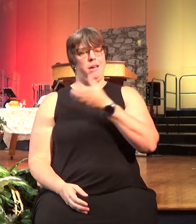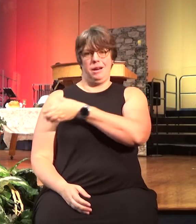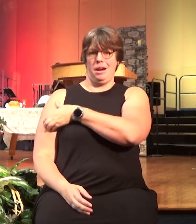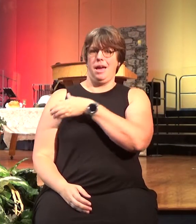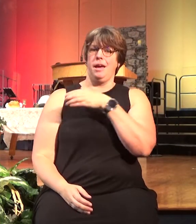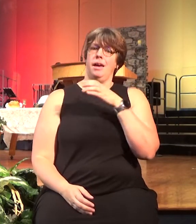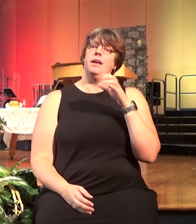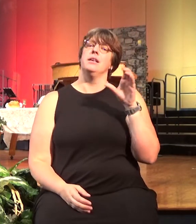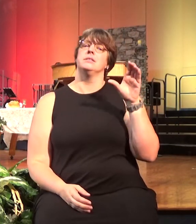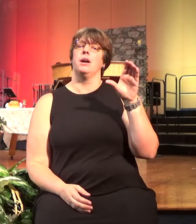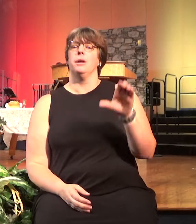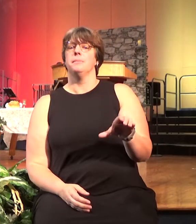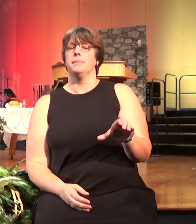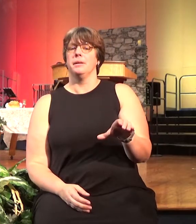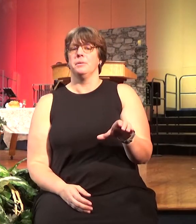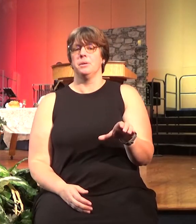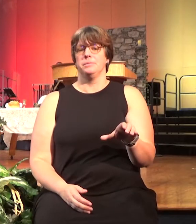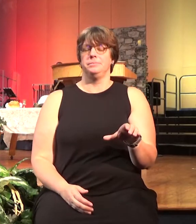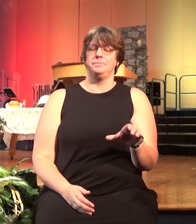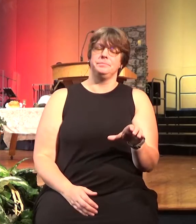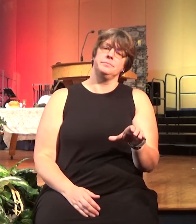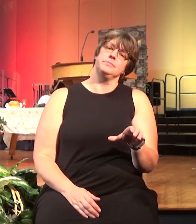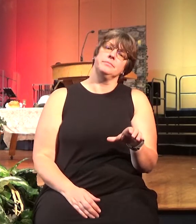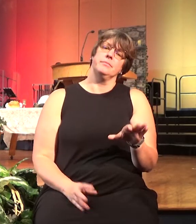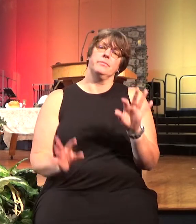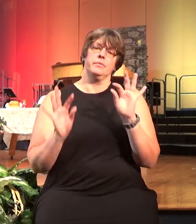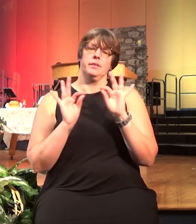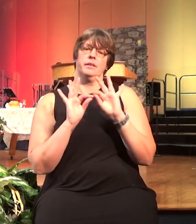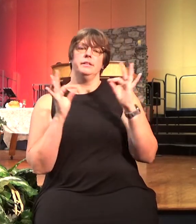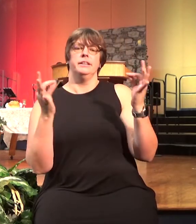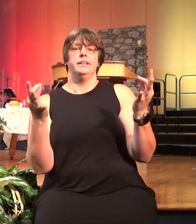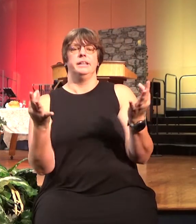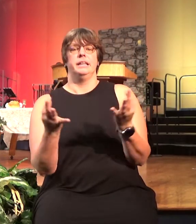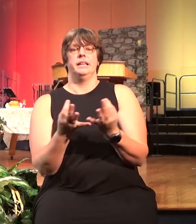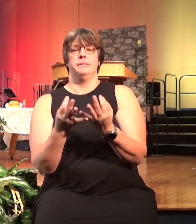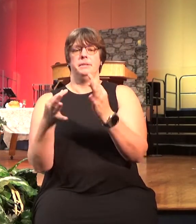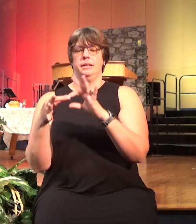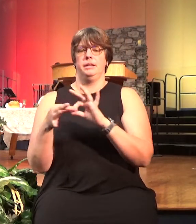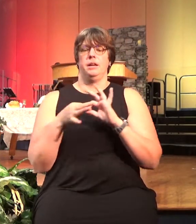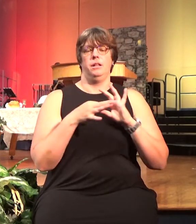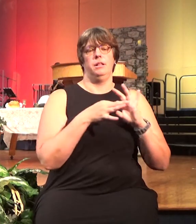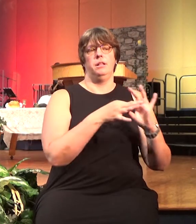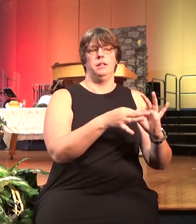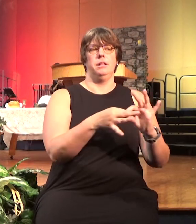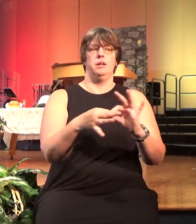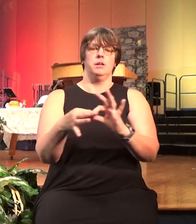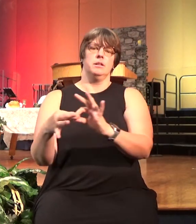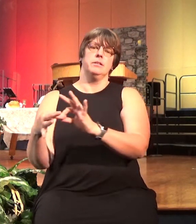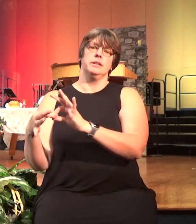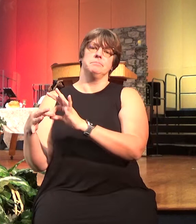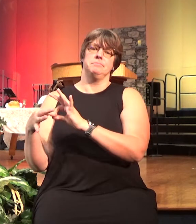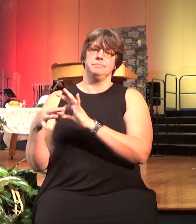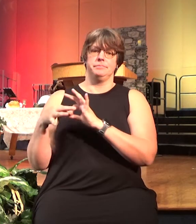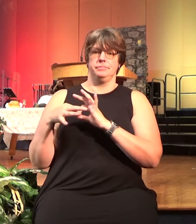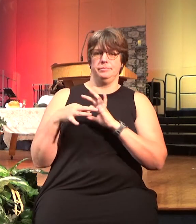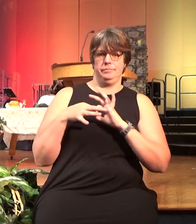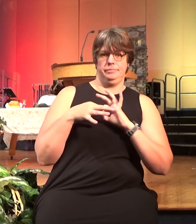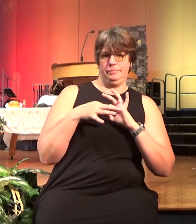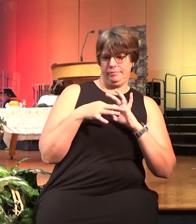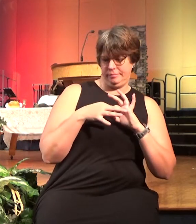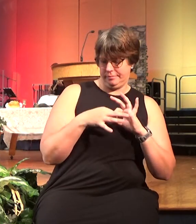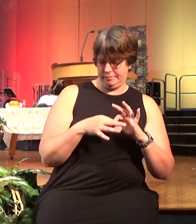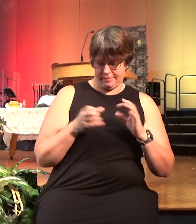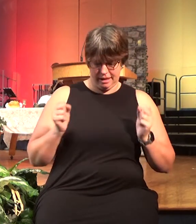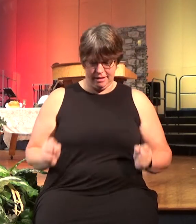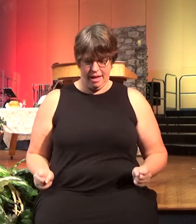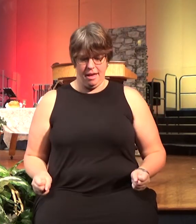already commencing. When you go out there, you'll have people in circles out there drumming away. Feel free to join them or hang with them. Next week, don't forget to be with us for the first